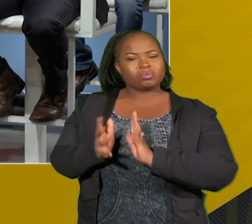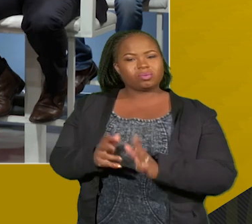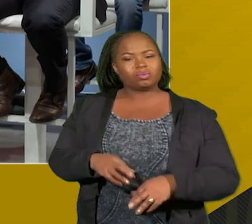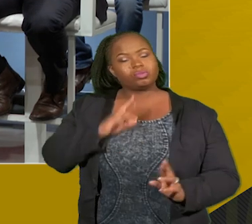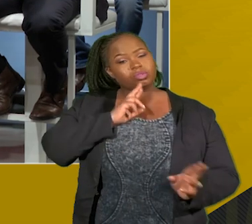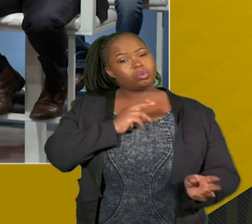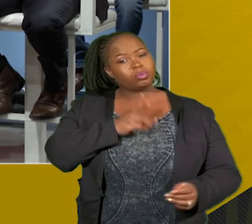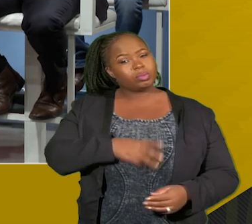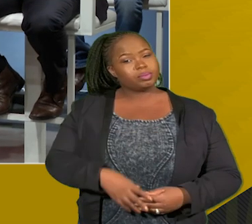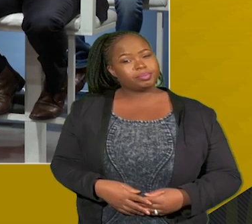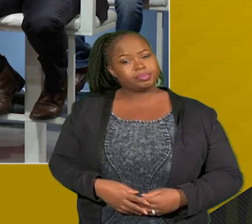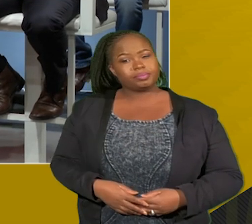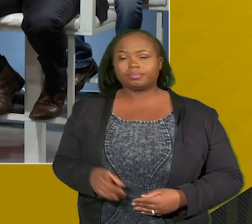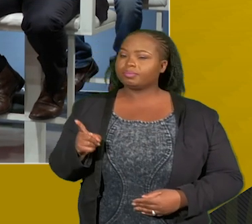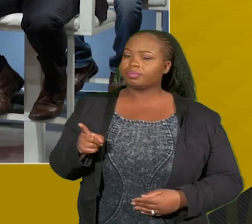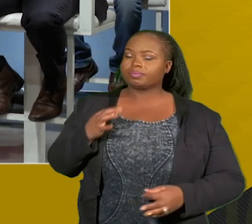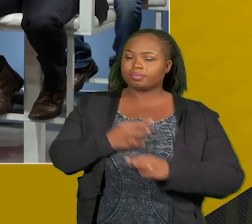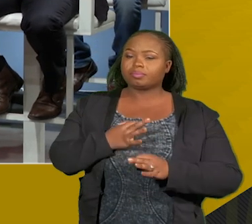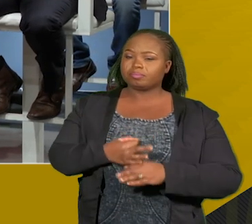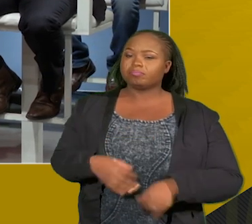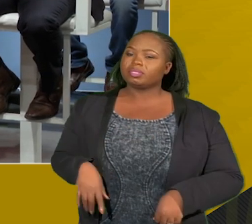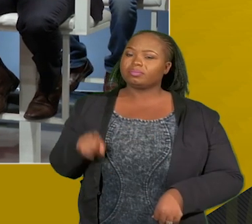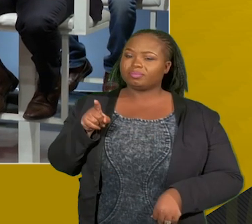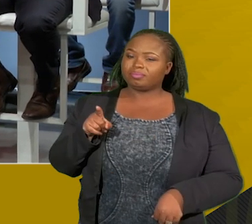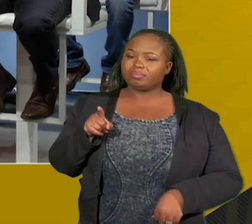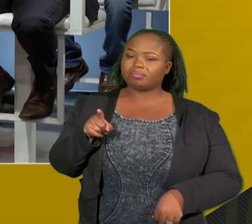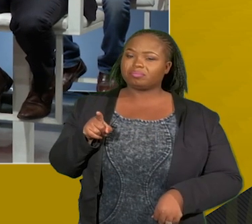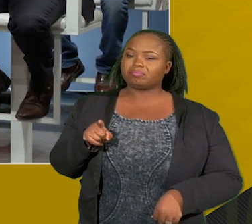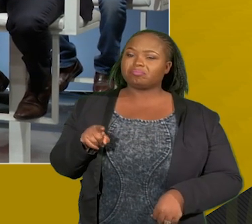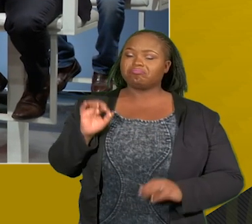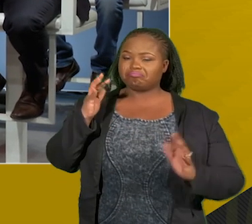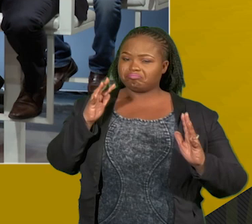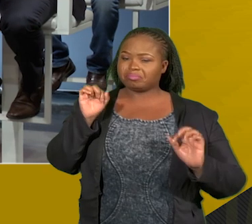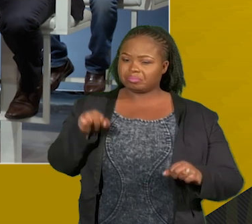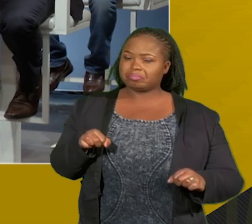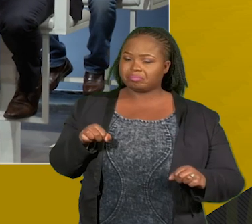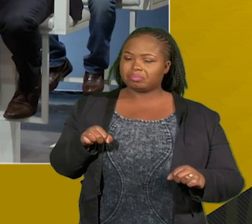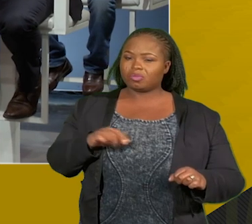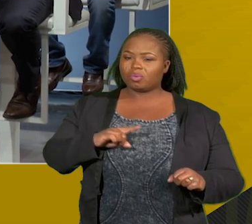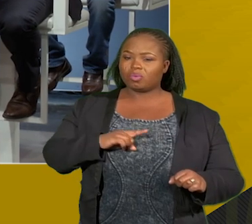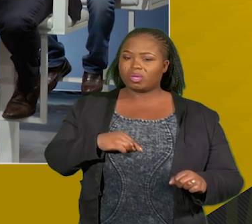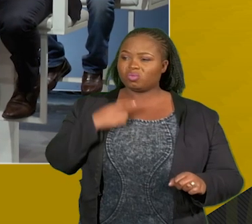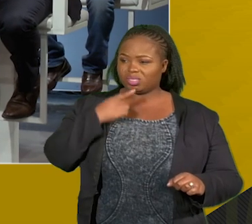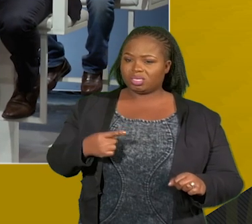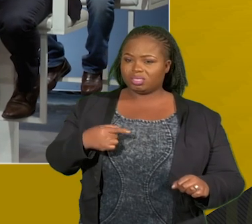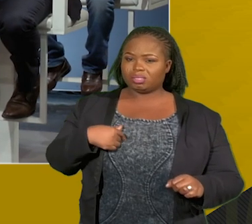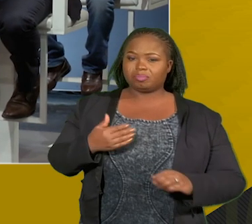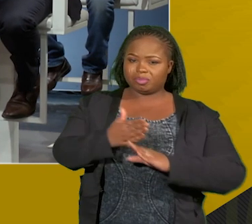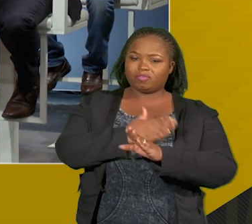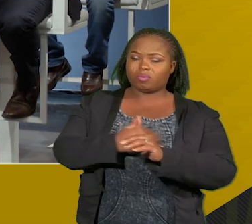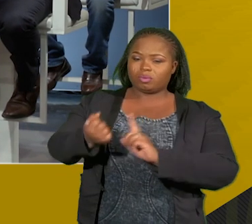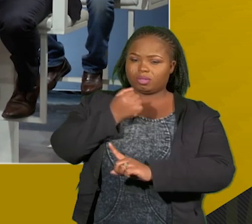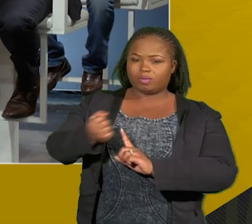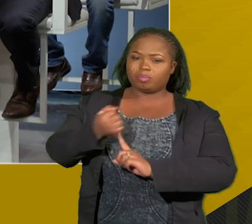Mloi. Yeah, Thetha Mloi, I must congratulate you hore. You are coming out that you have once abused.